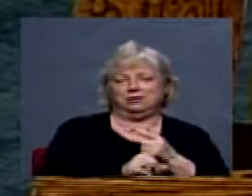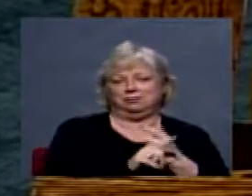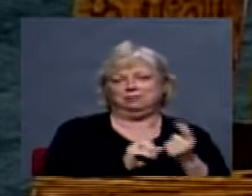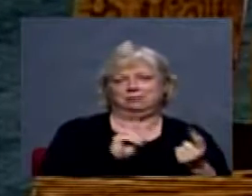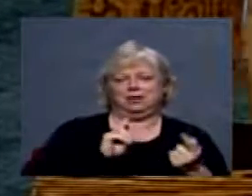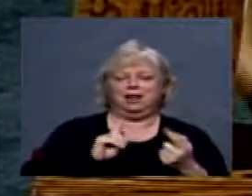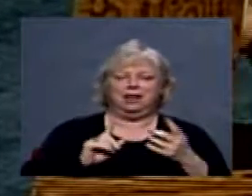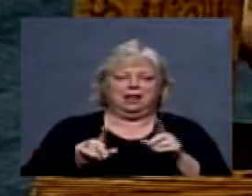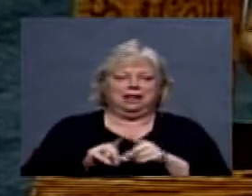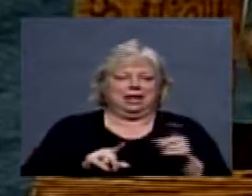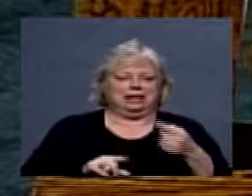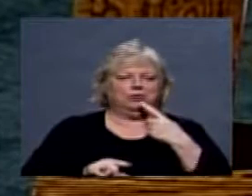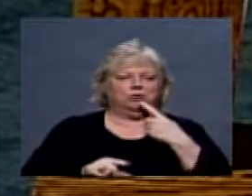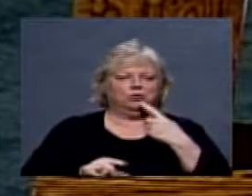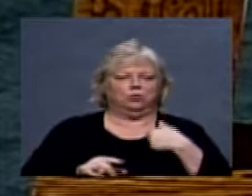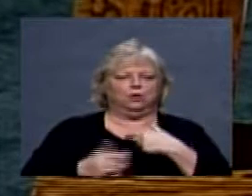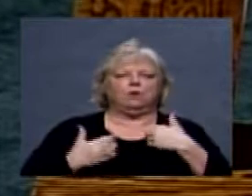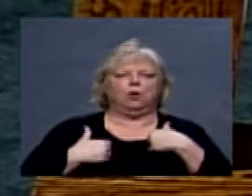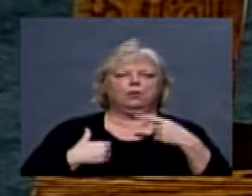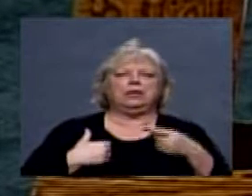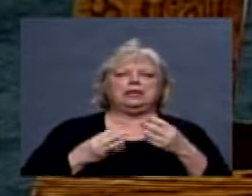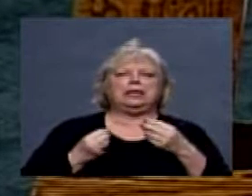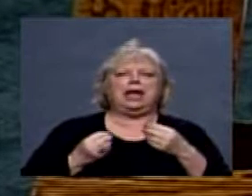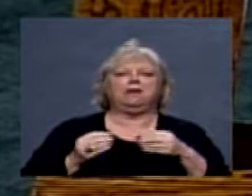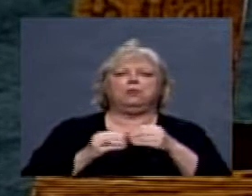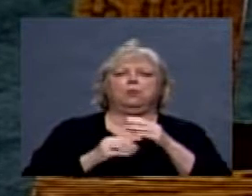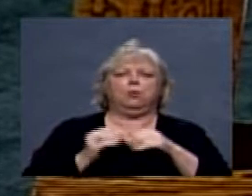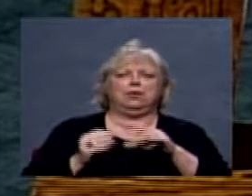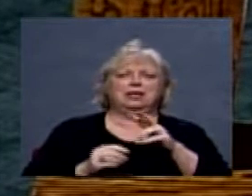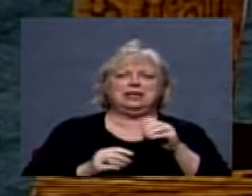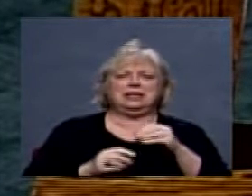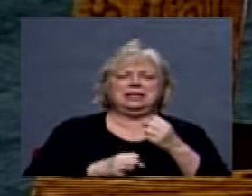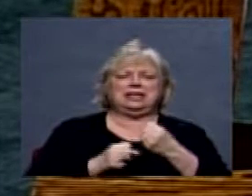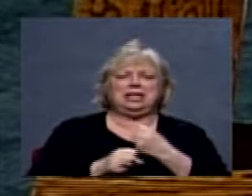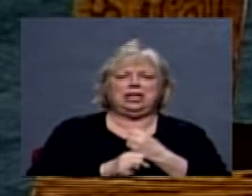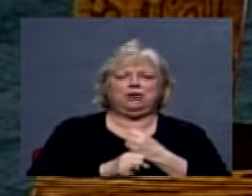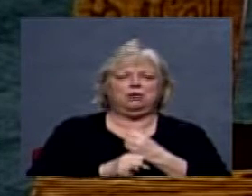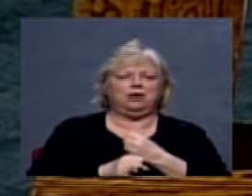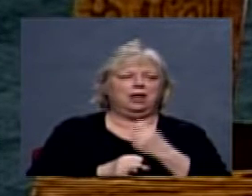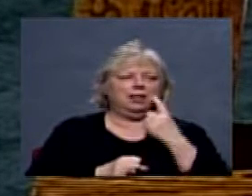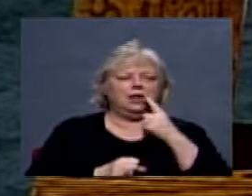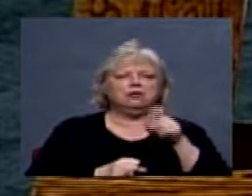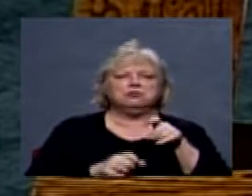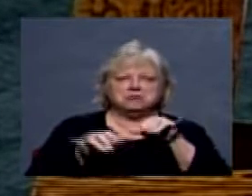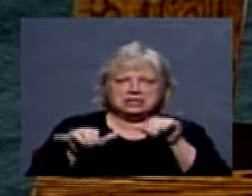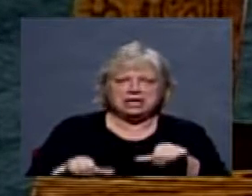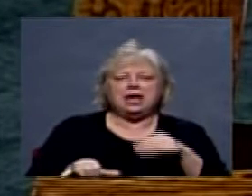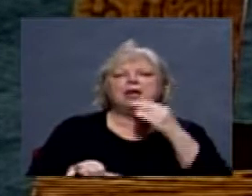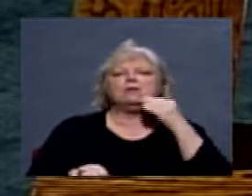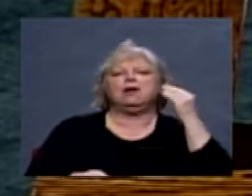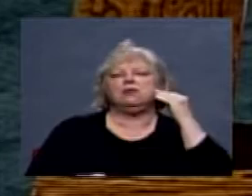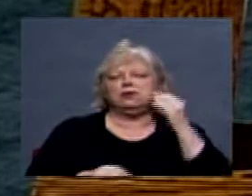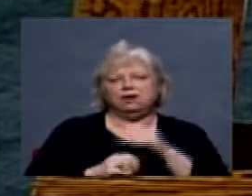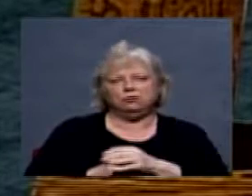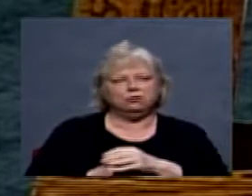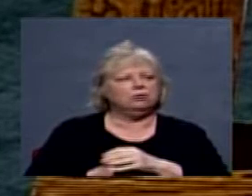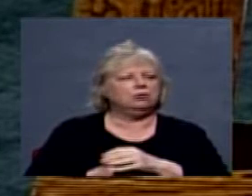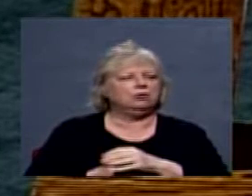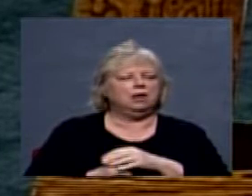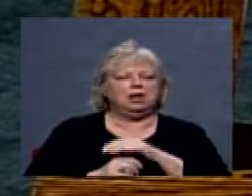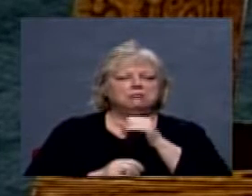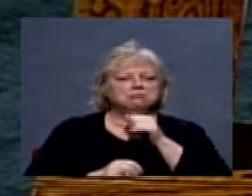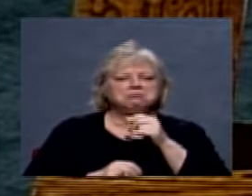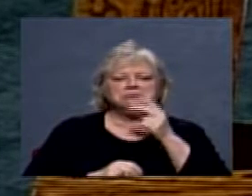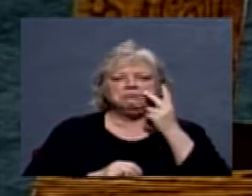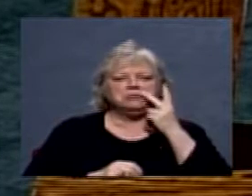they all told you, we've been on this land for over 60 years. I think that it should stay residential. I don't